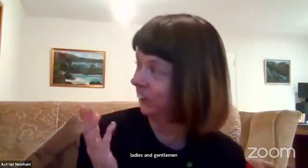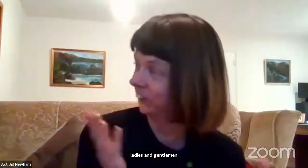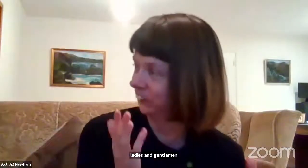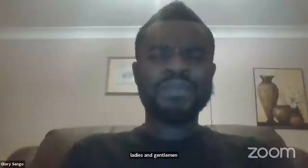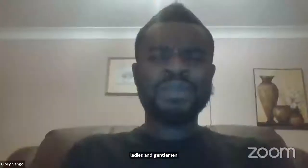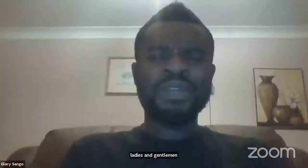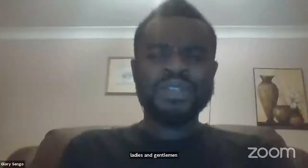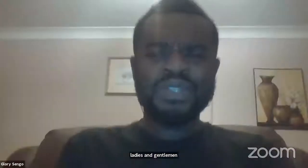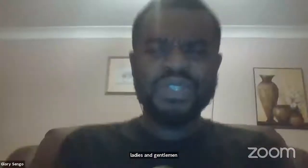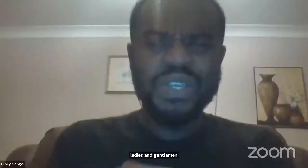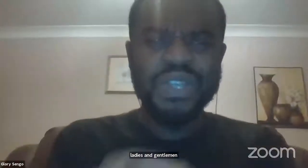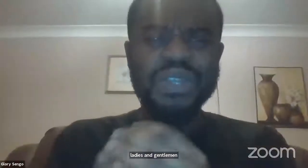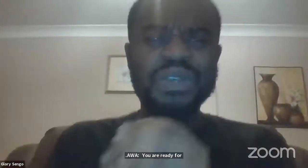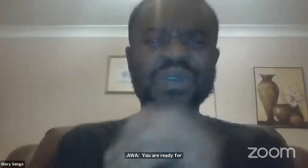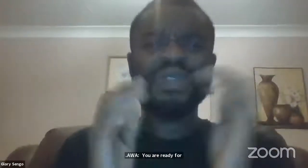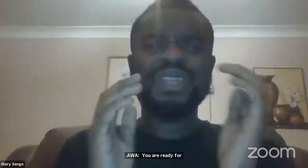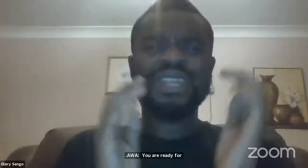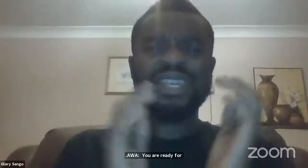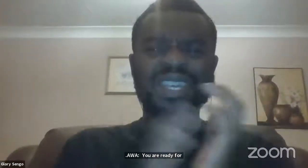am